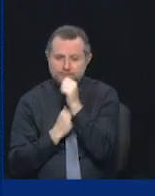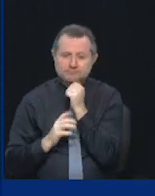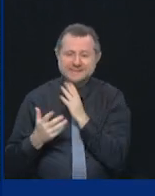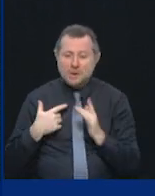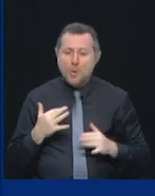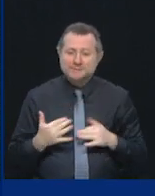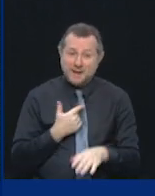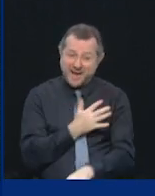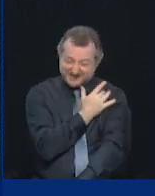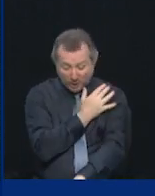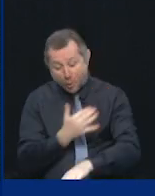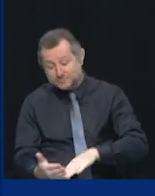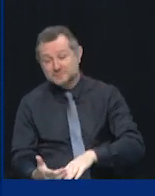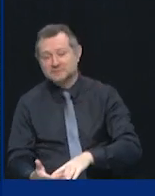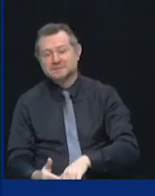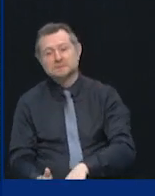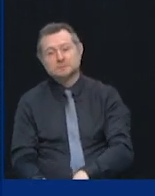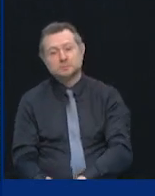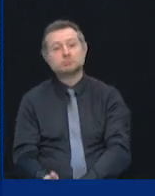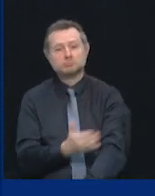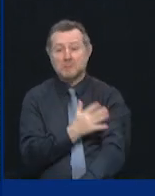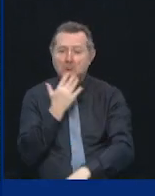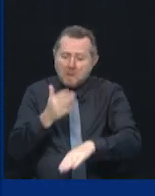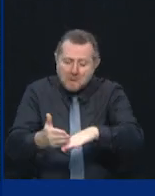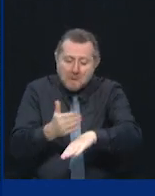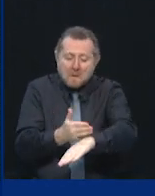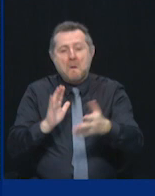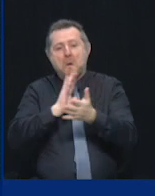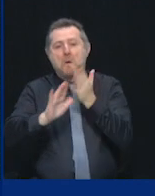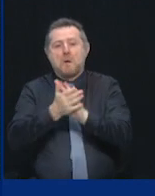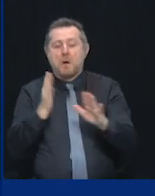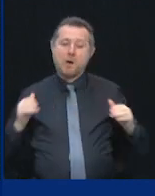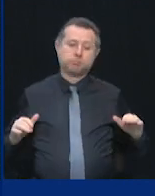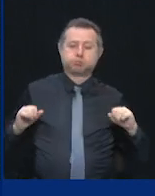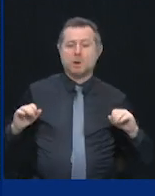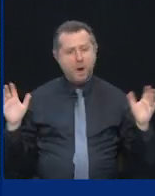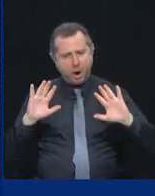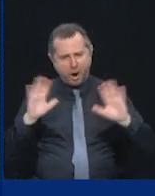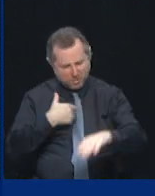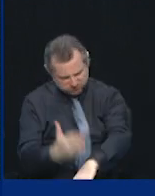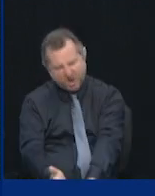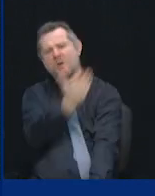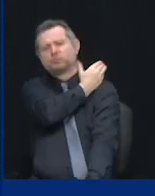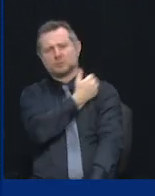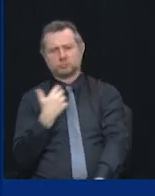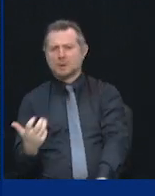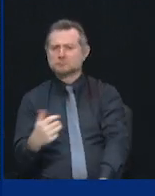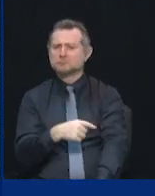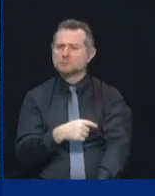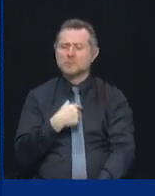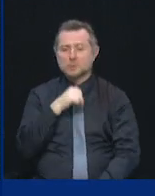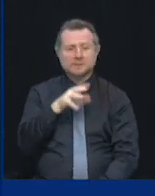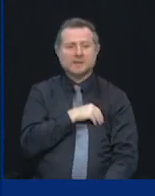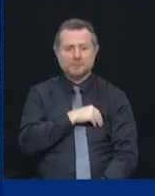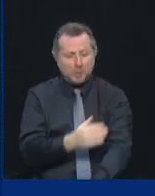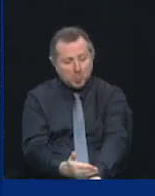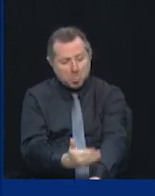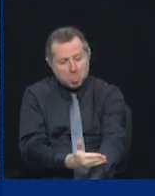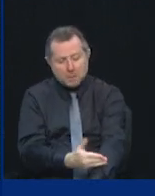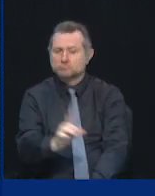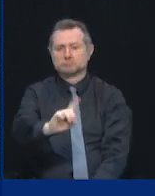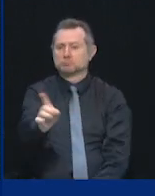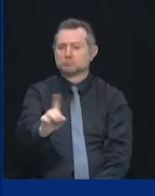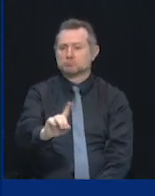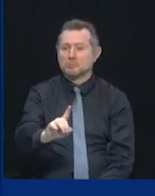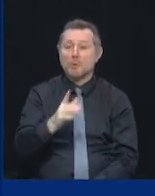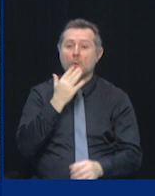I'm not doing that. New Yorkers are not doing that. The house was demolished. We're not going to build back